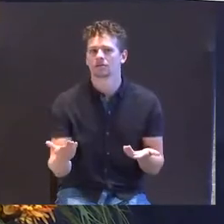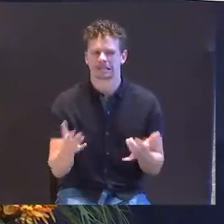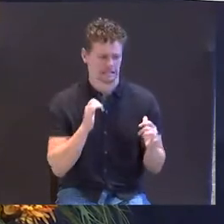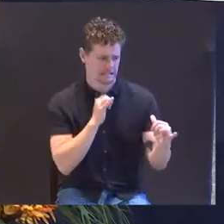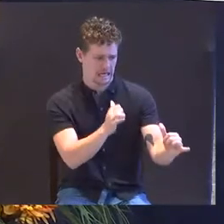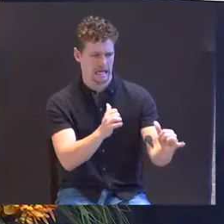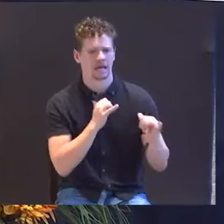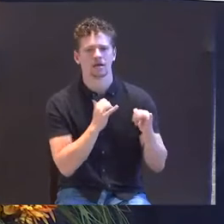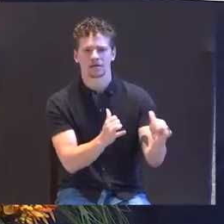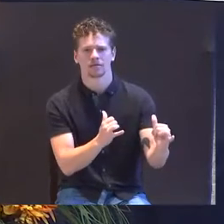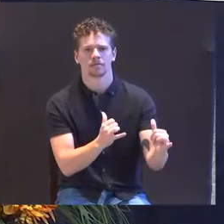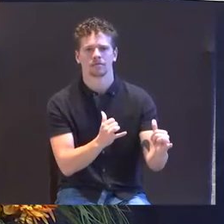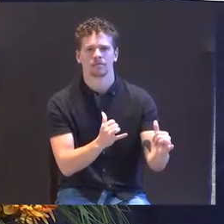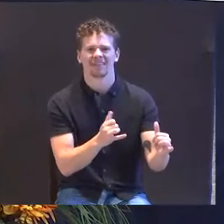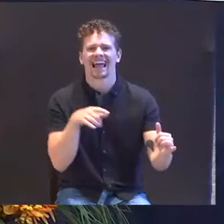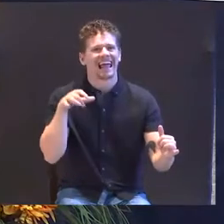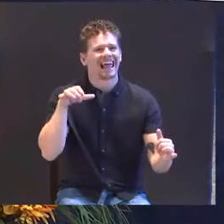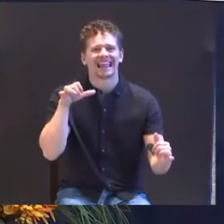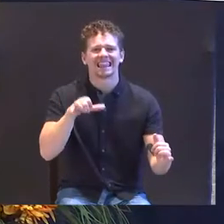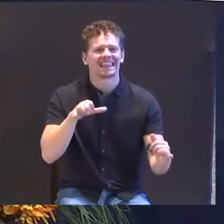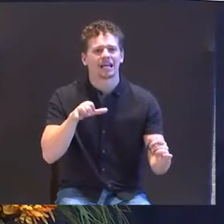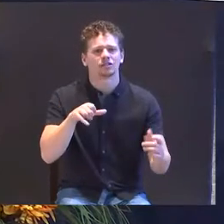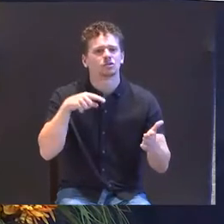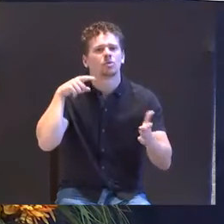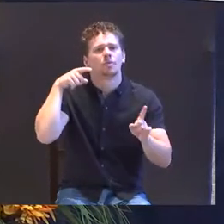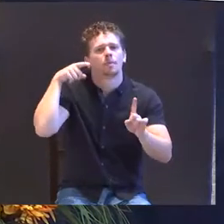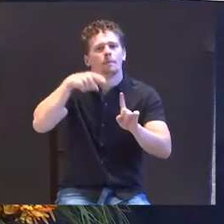That is what this country is about.